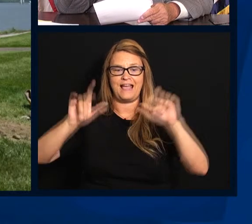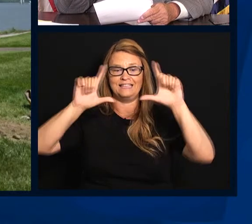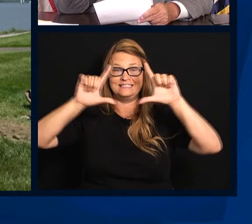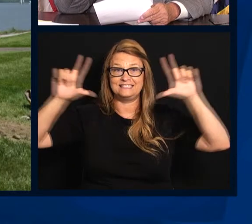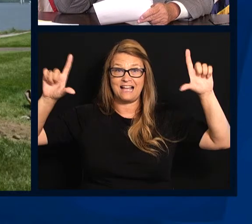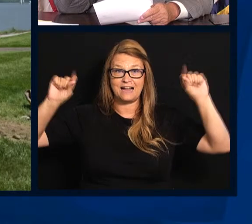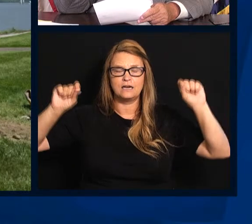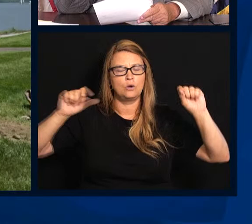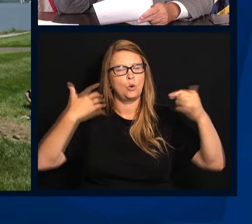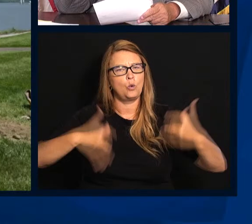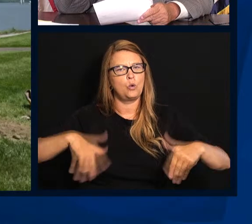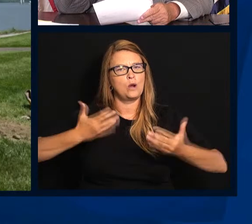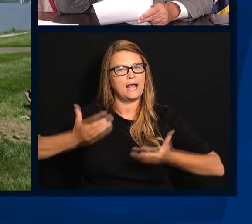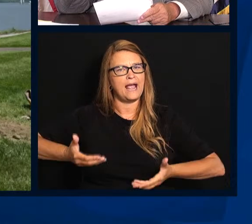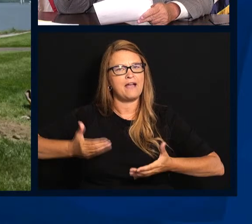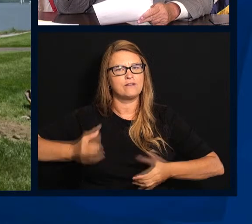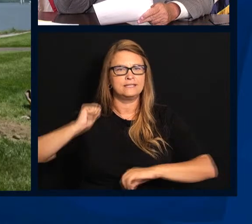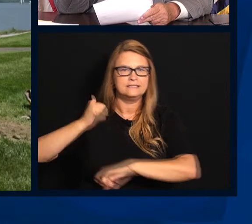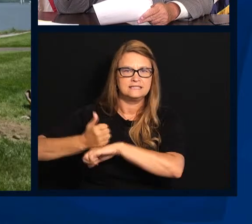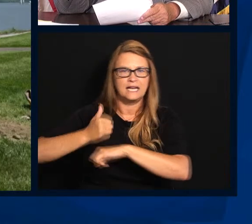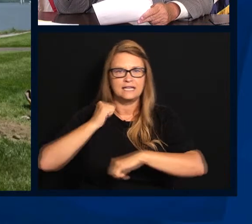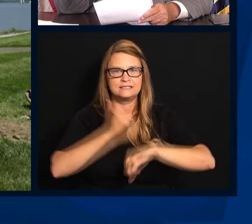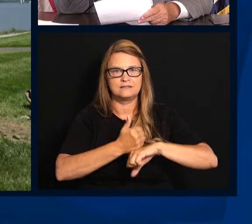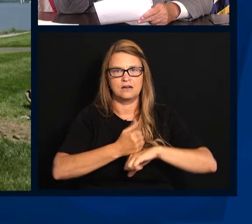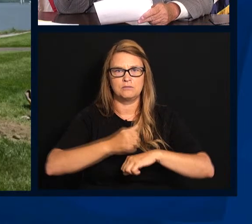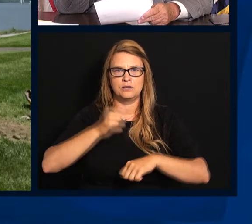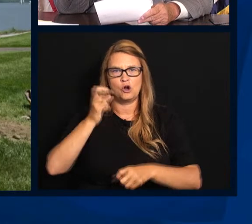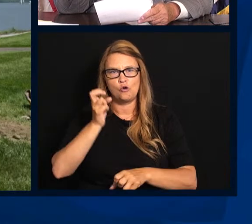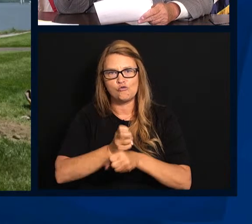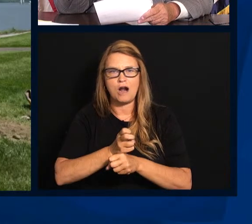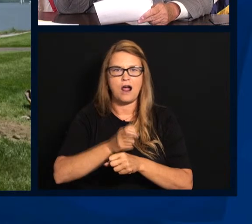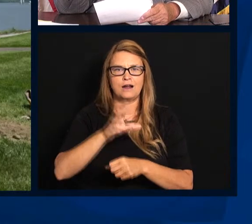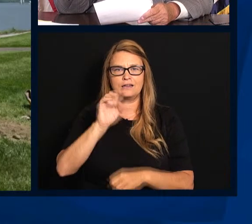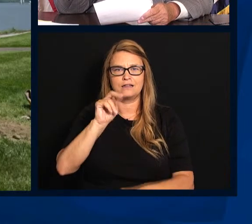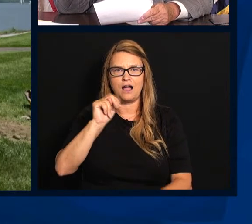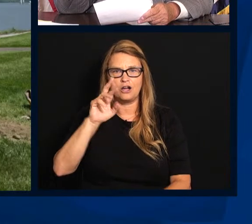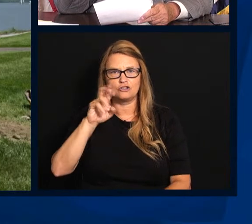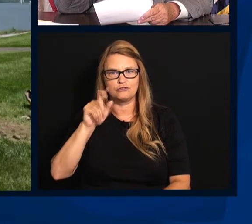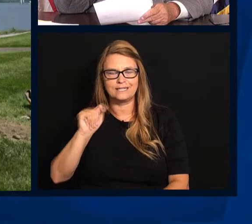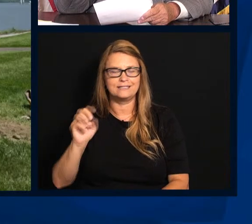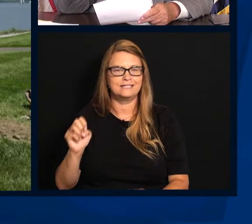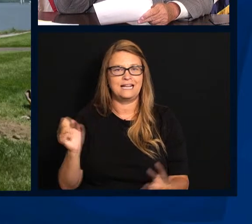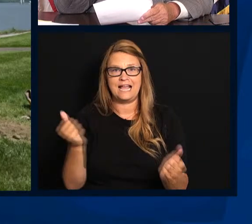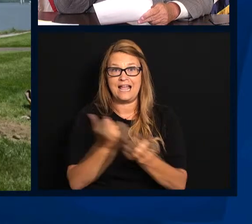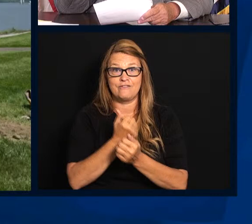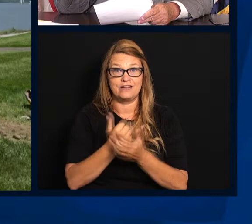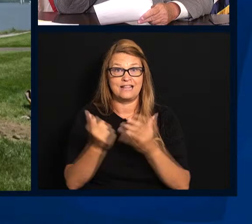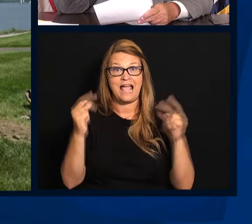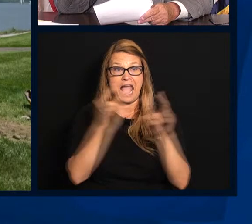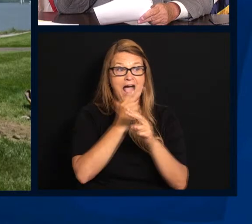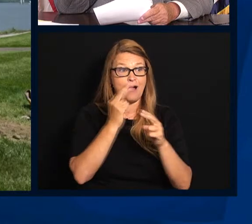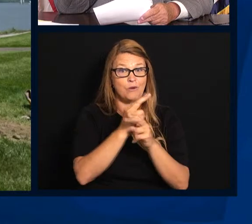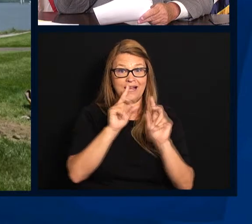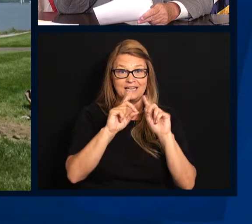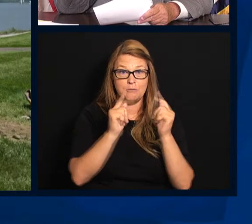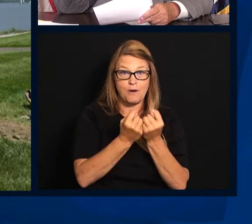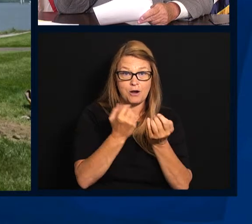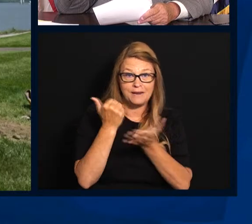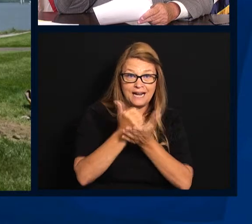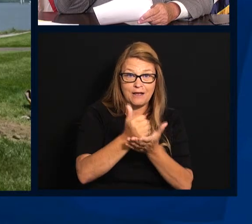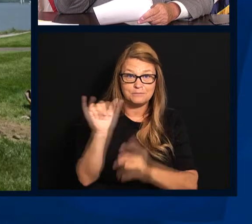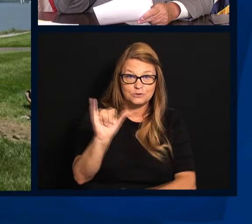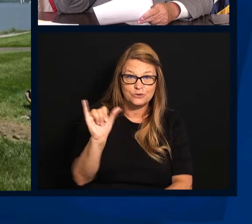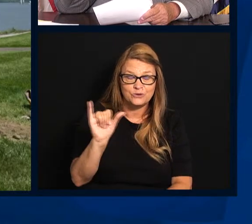heavy, and they had to put it in concrete or rock. They encountered and everything. The highway department came out and really helped as